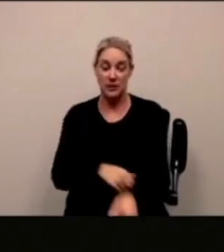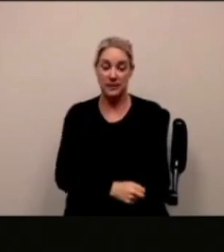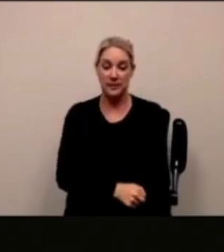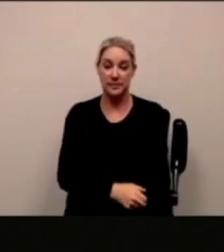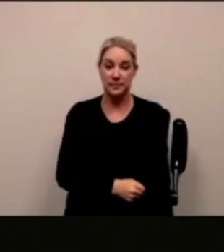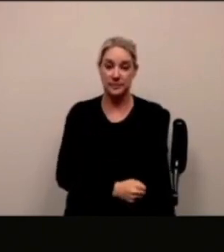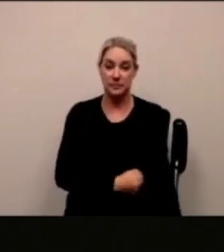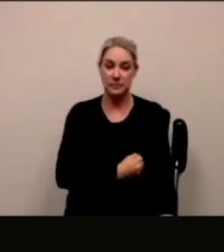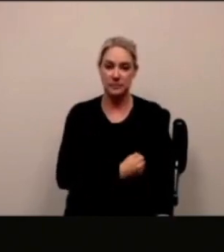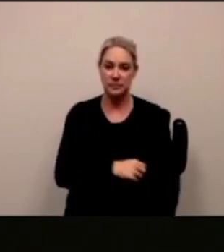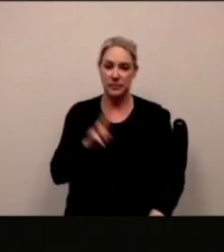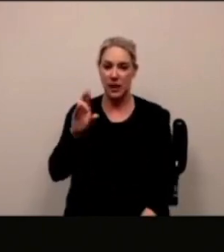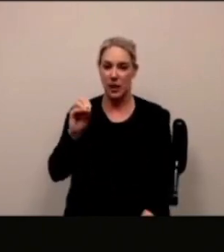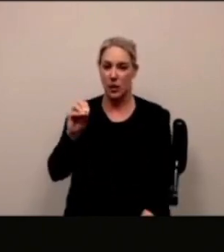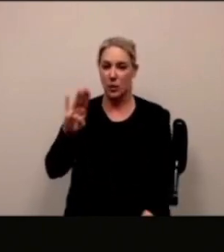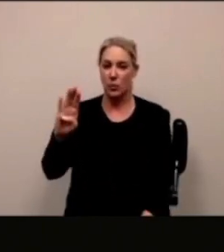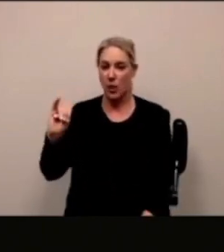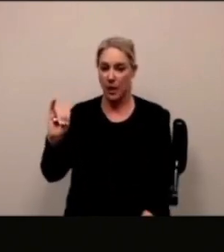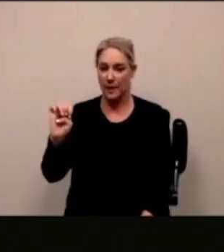I am still working.